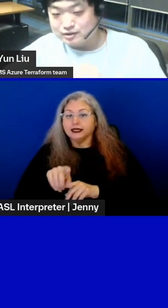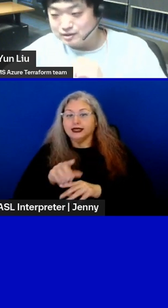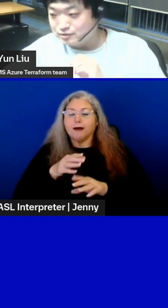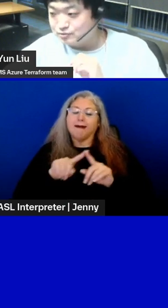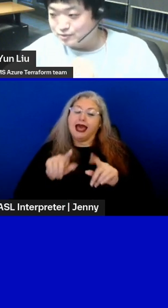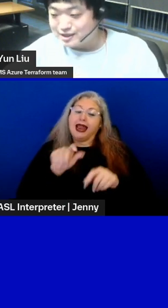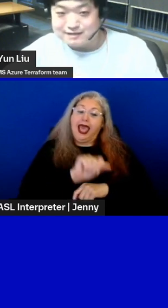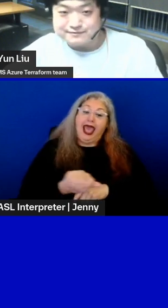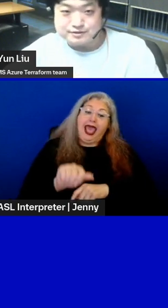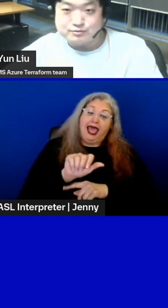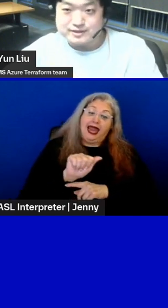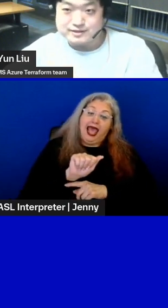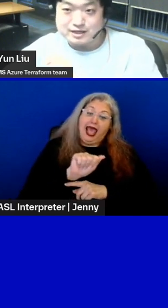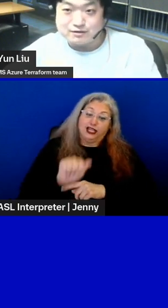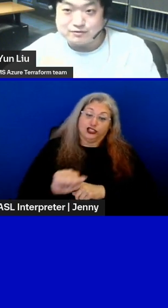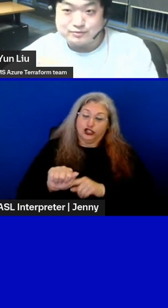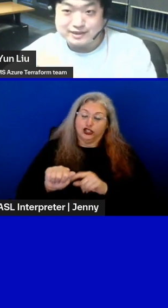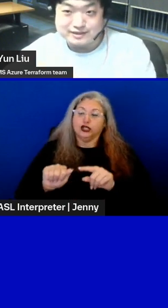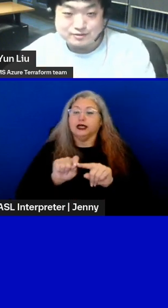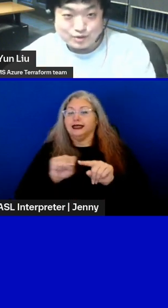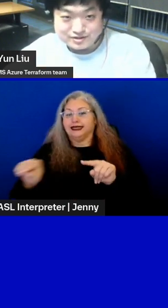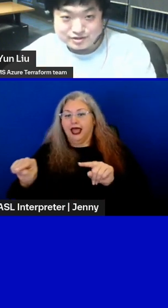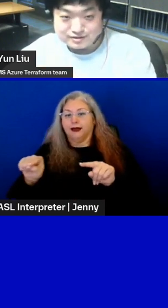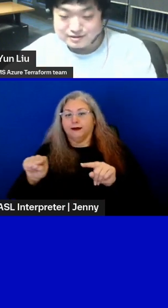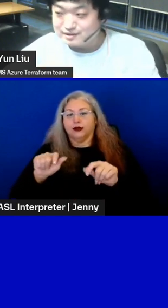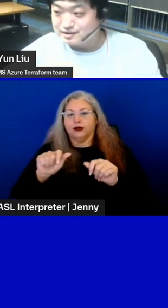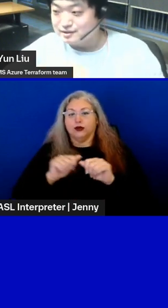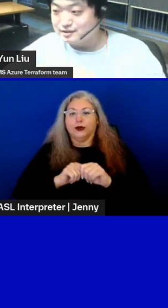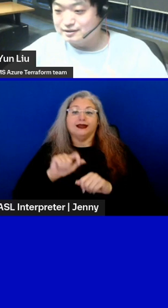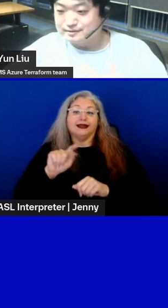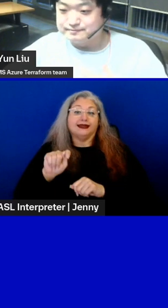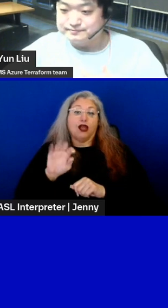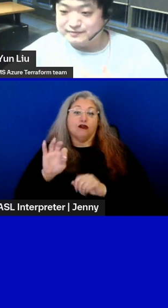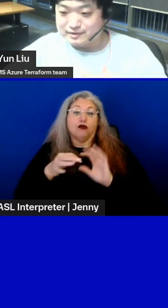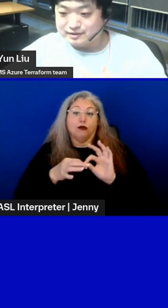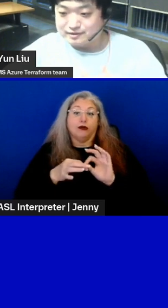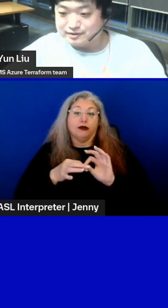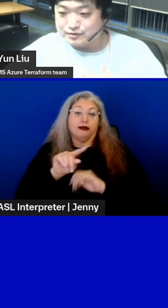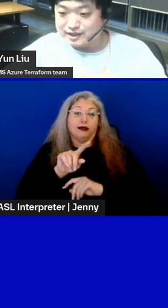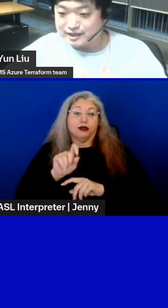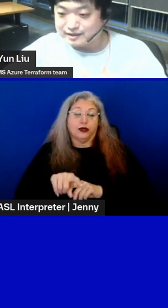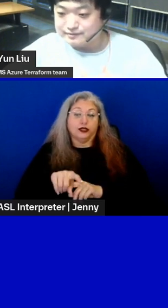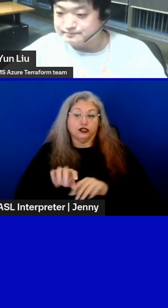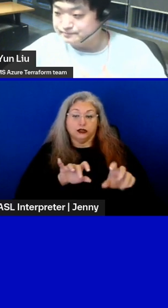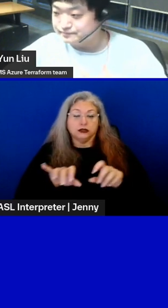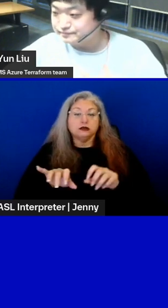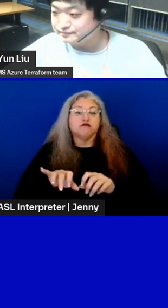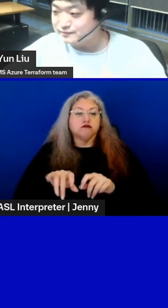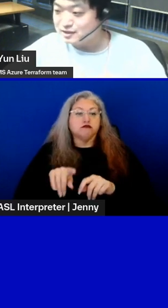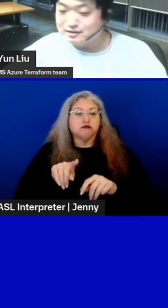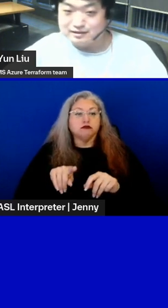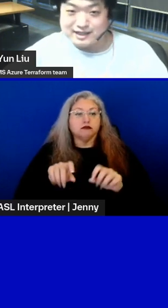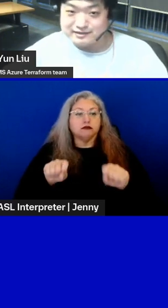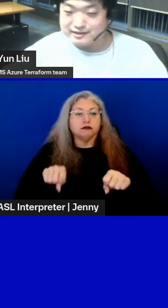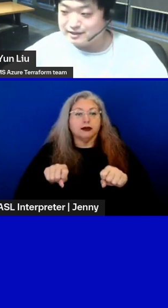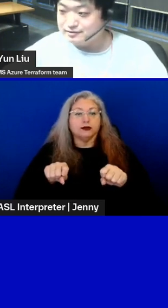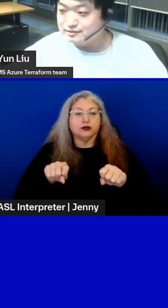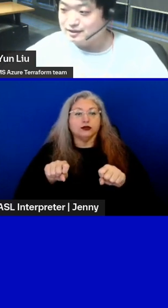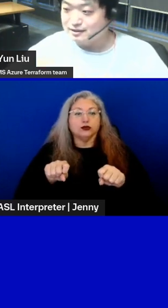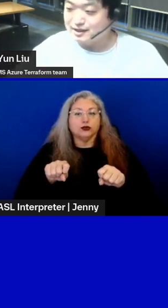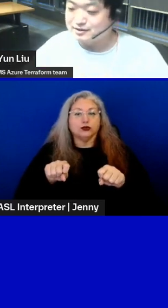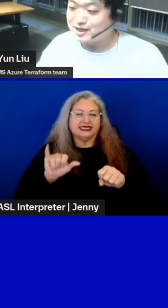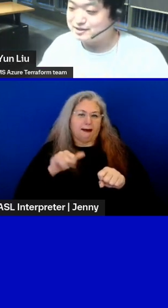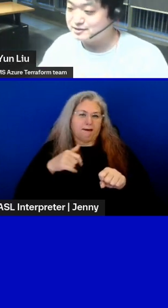it right after with a Terraform related question, um, you can, like I did